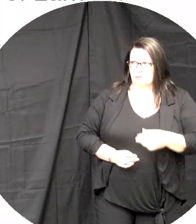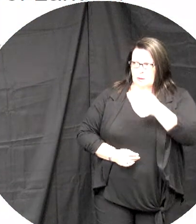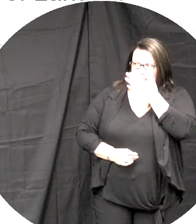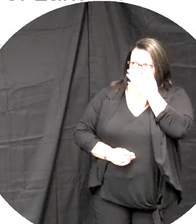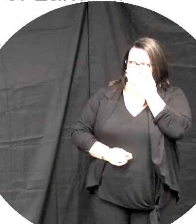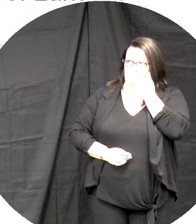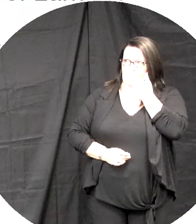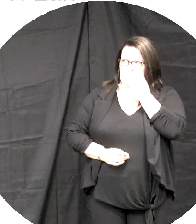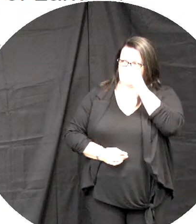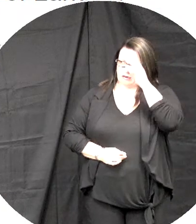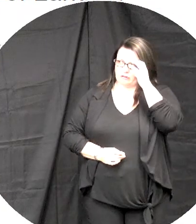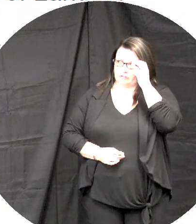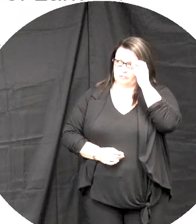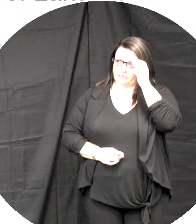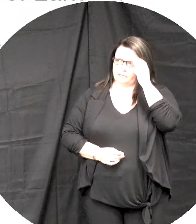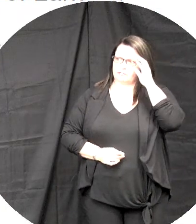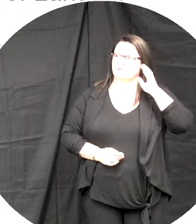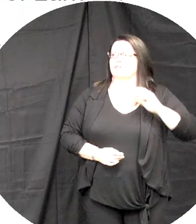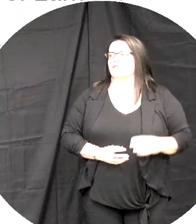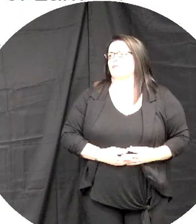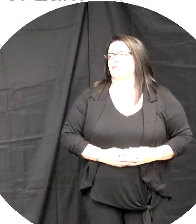In terms of